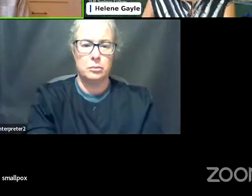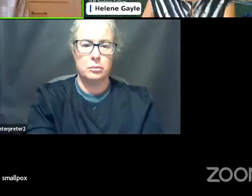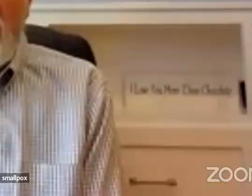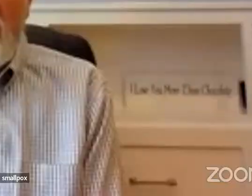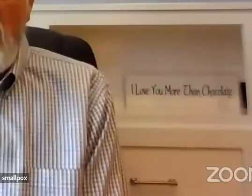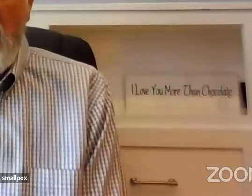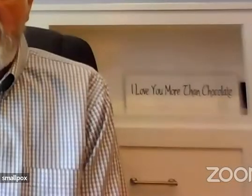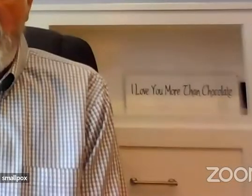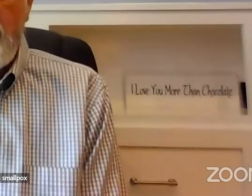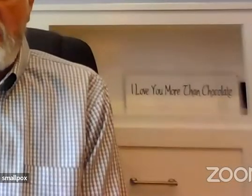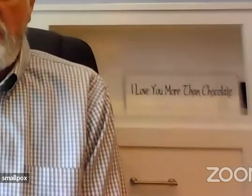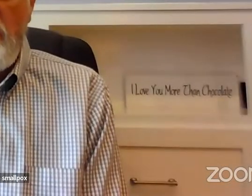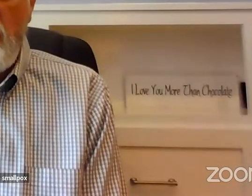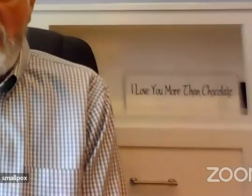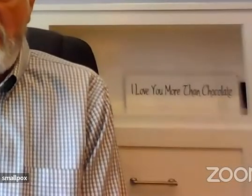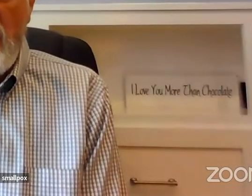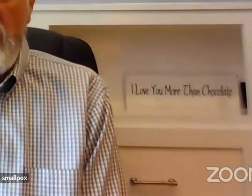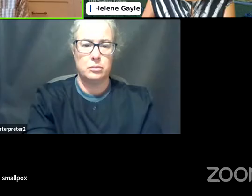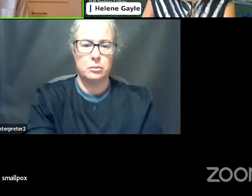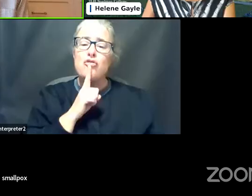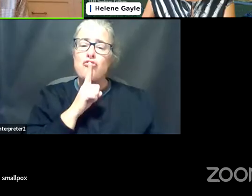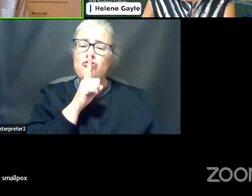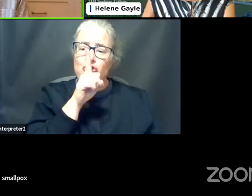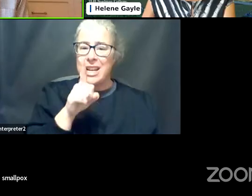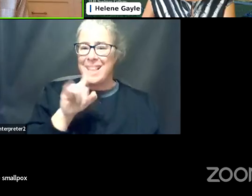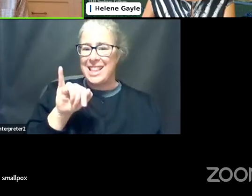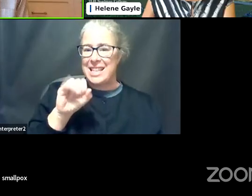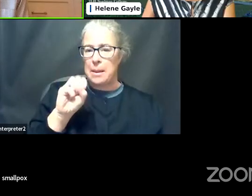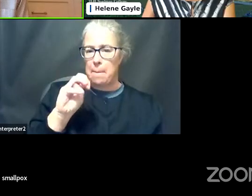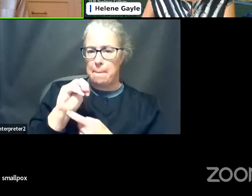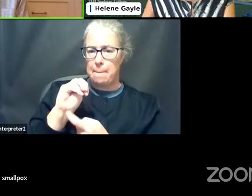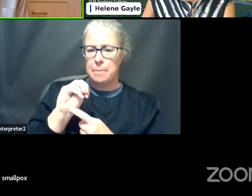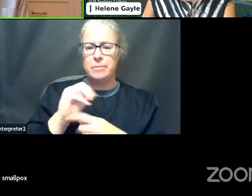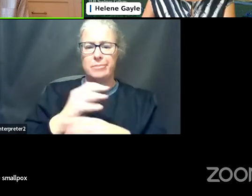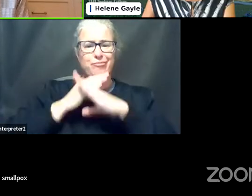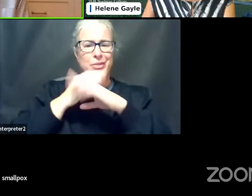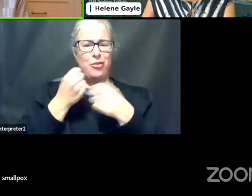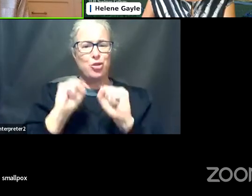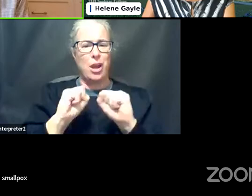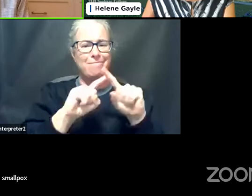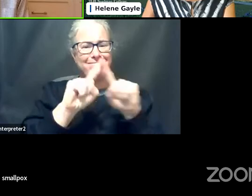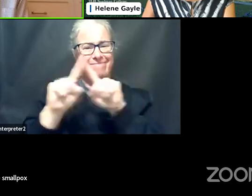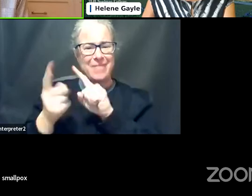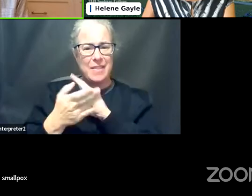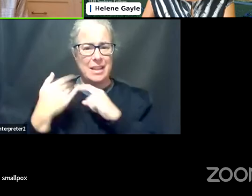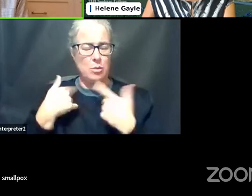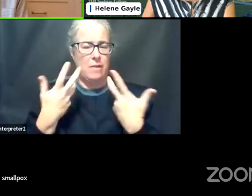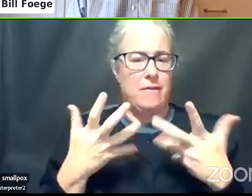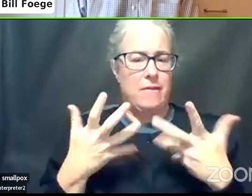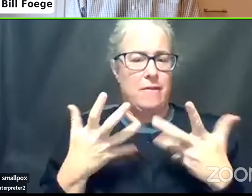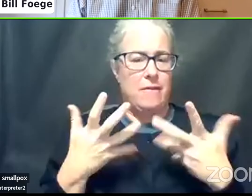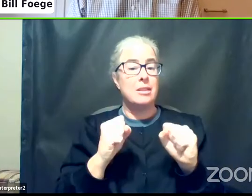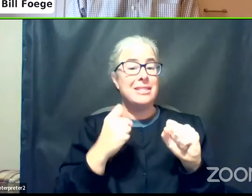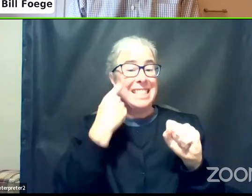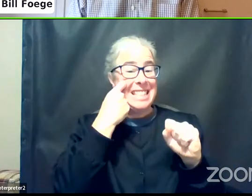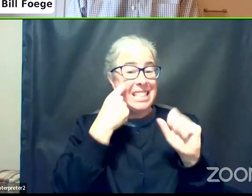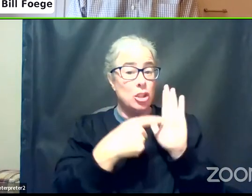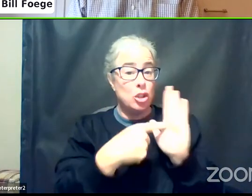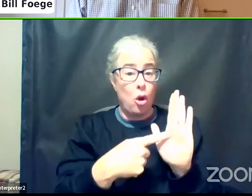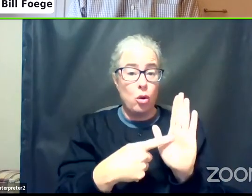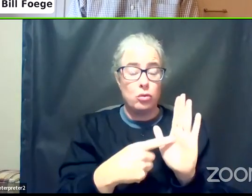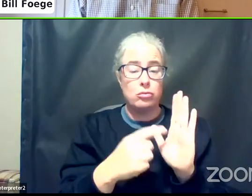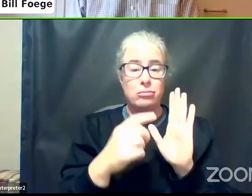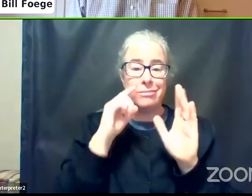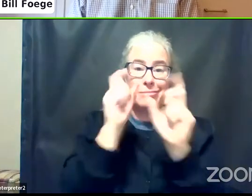I think realism would have kept us from trying many things that we've tried and what the clip you just showed about an